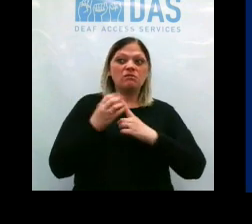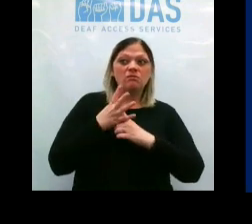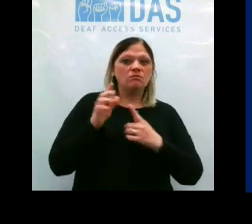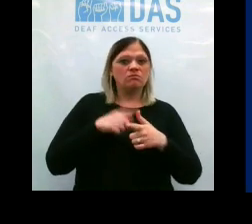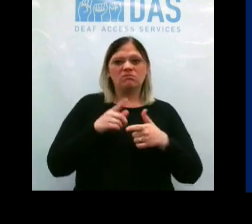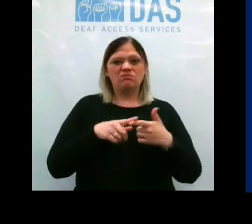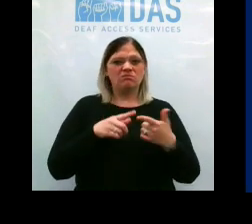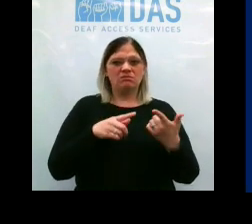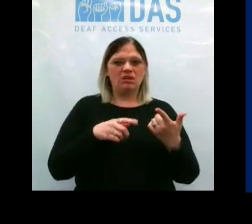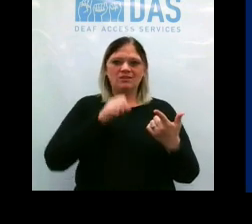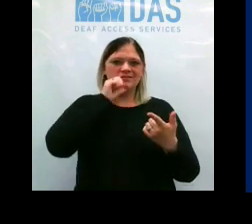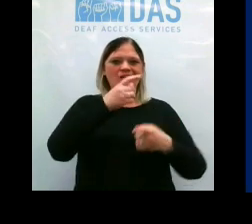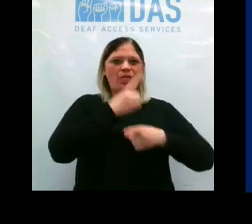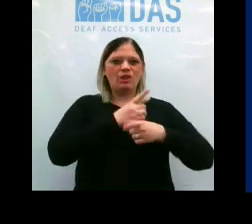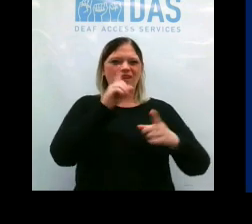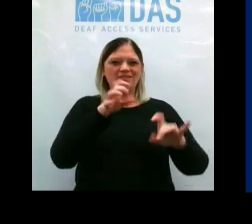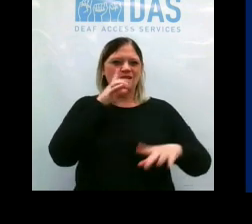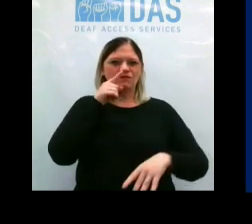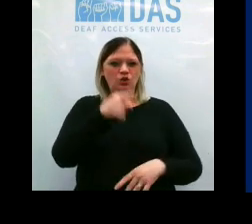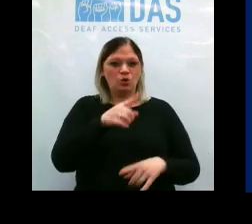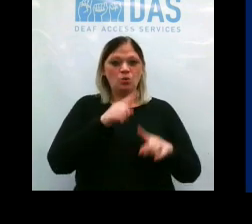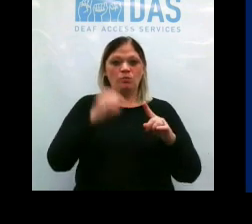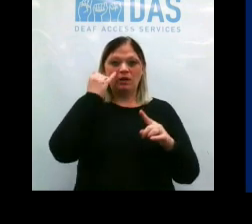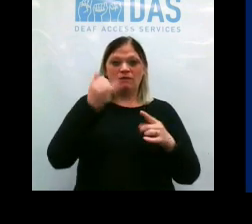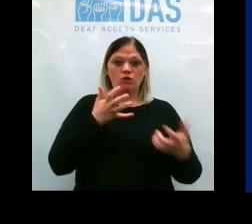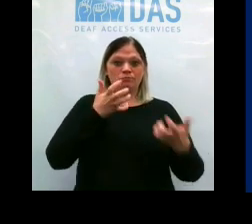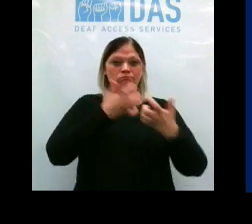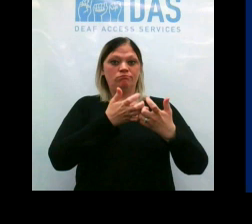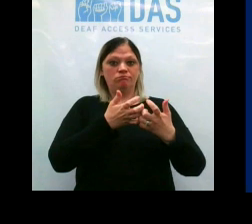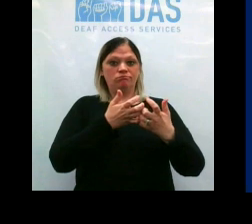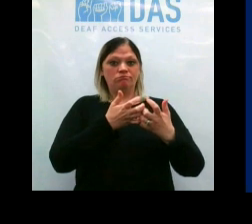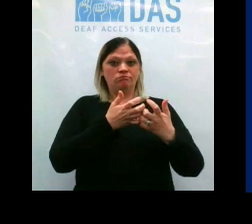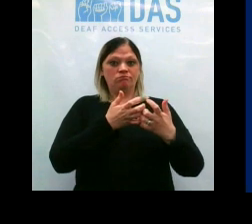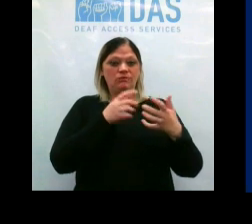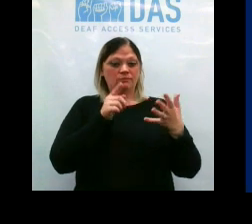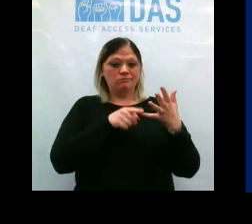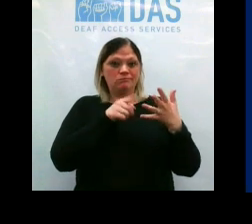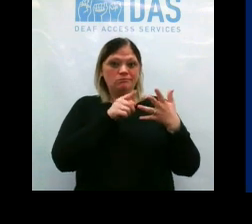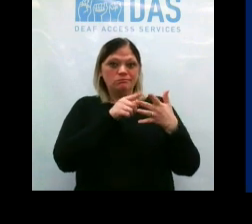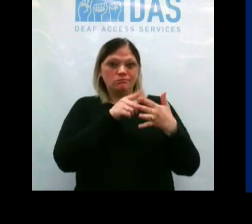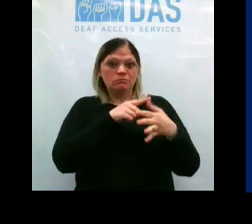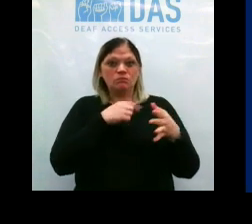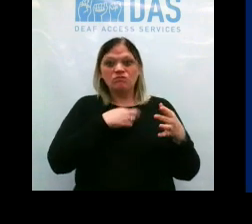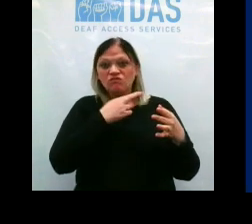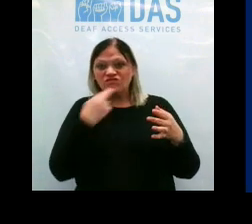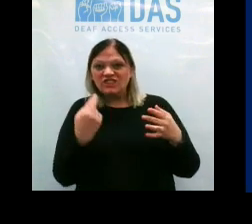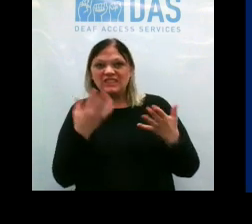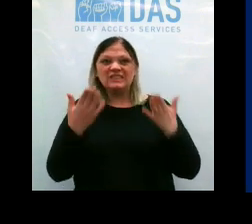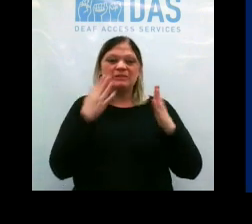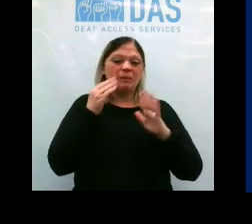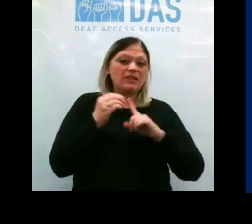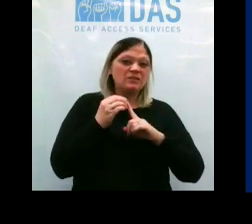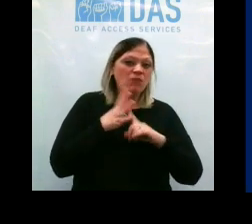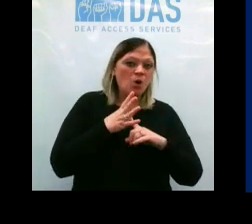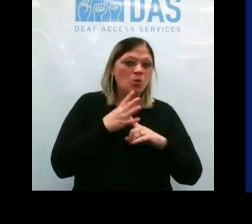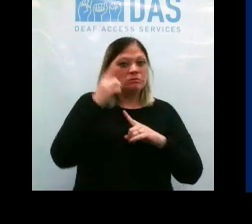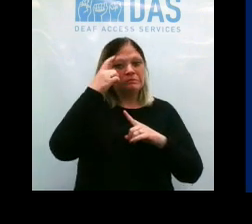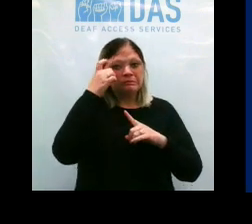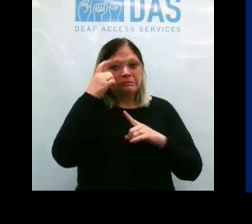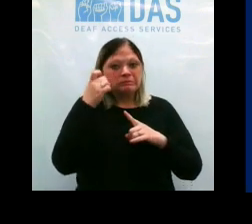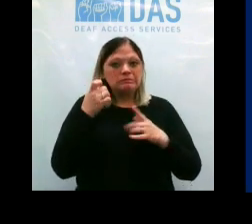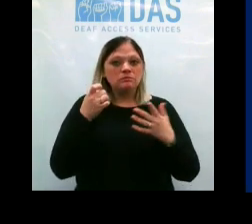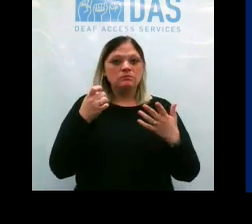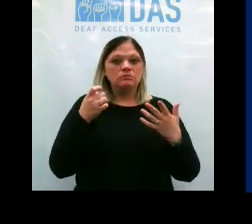probably isn't going to be for you. But if you meet that category of you're at risk or you believe you may have been exposed and you could